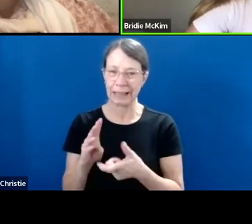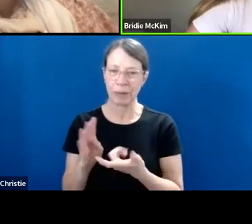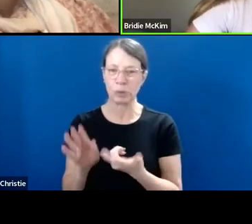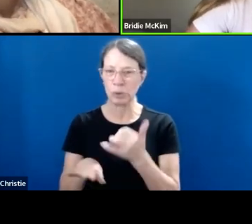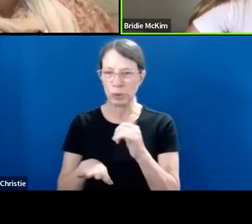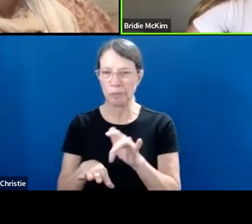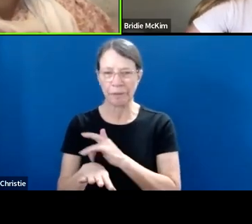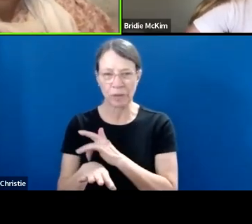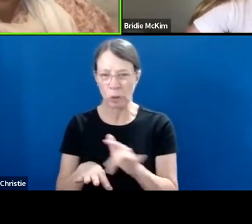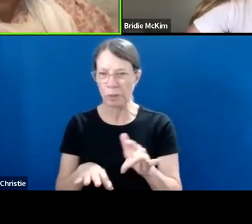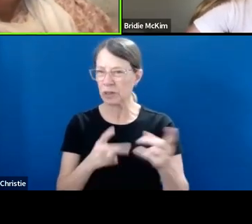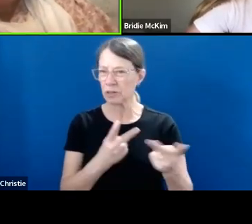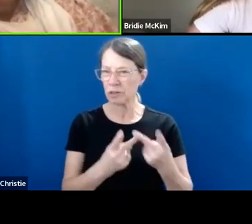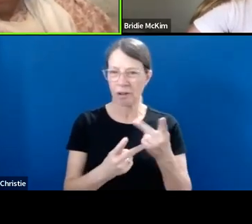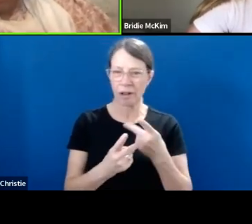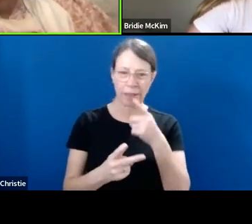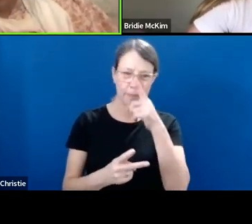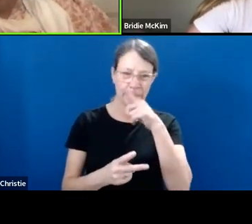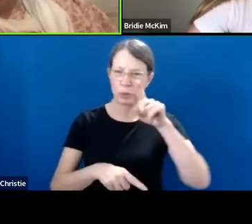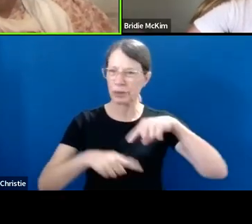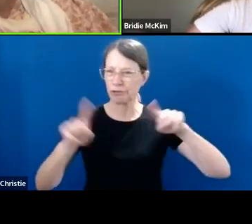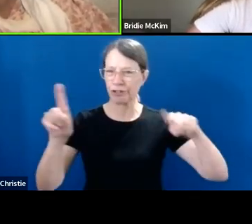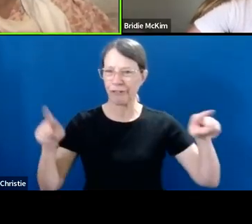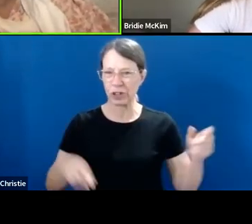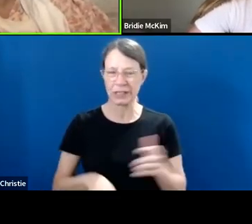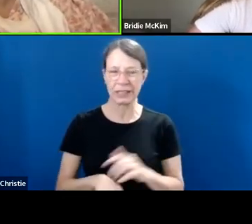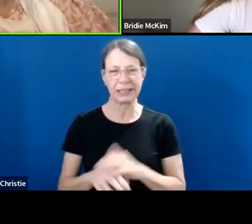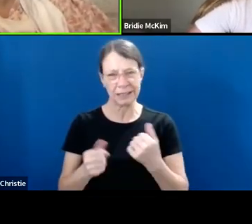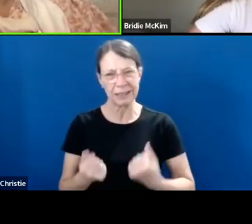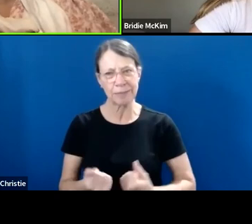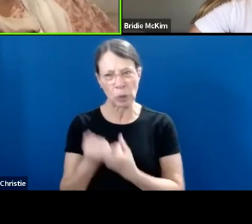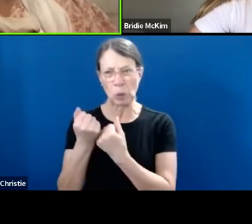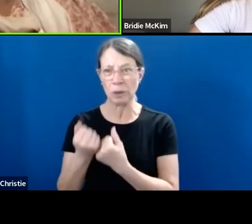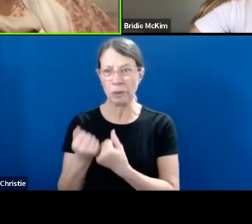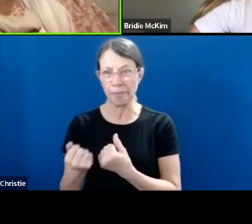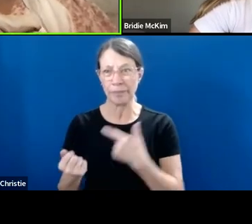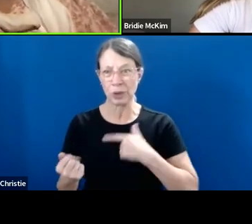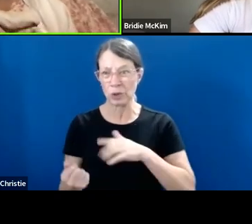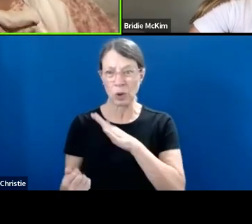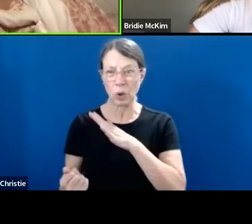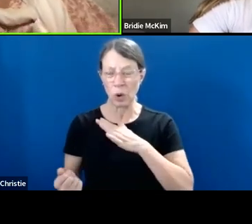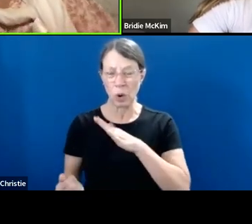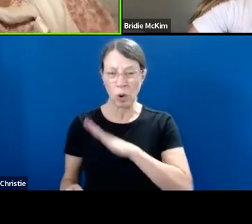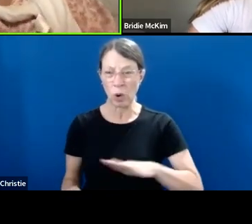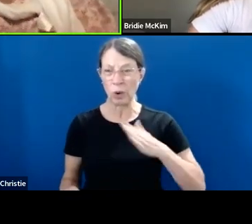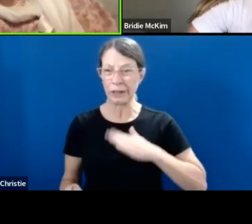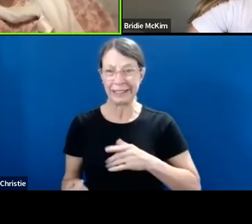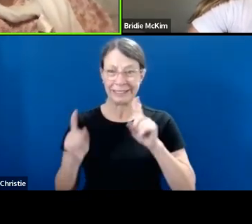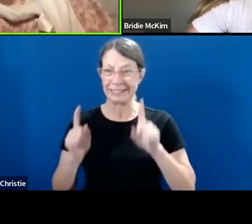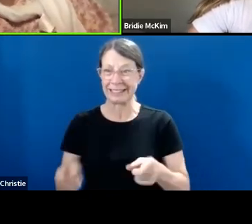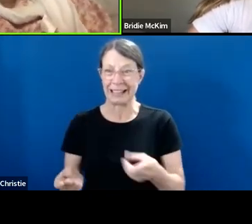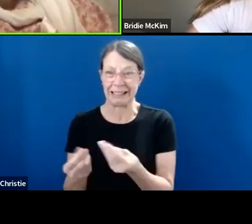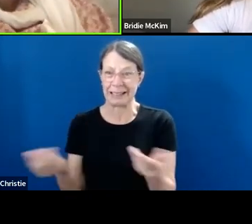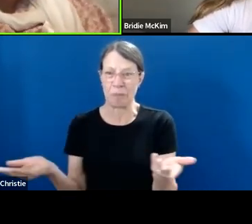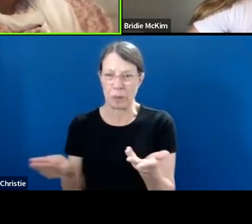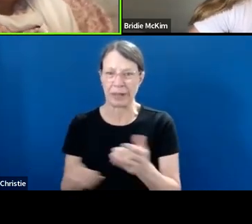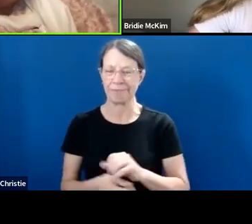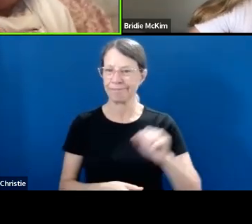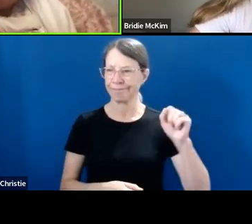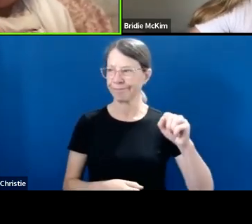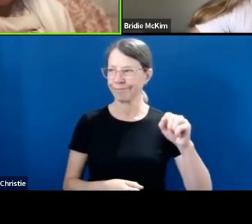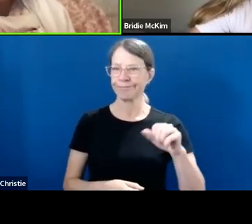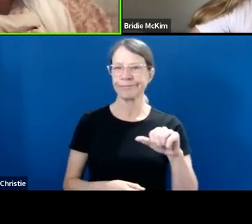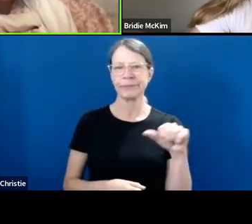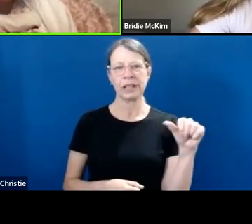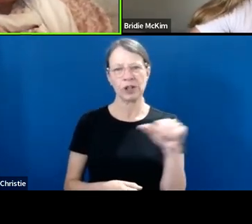all start somewhere. And being aware that the industry is open to people. So if you